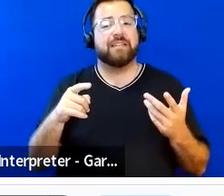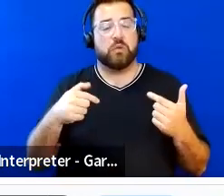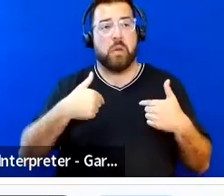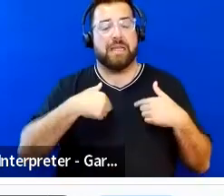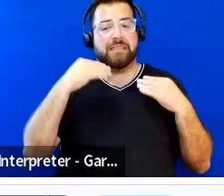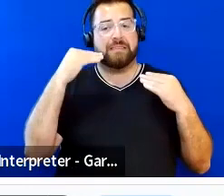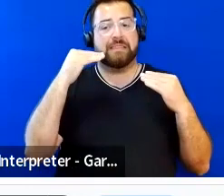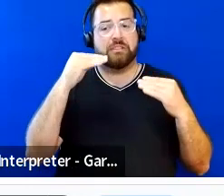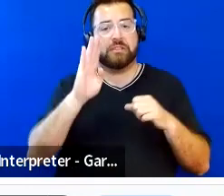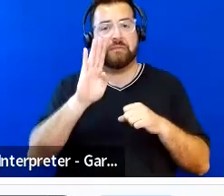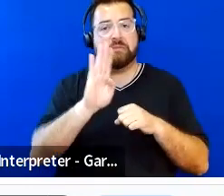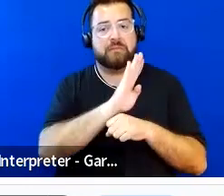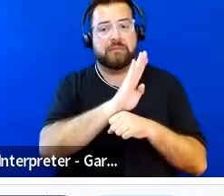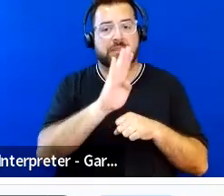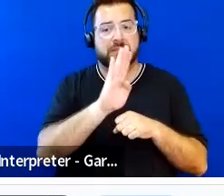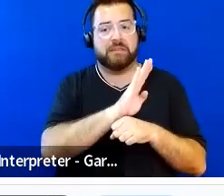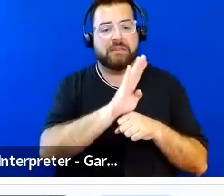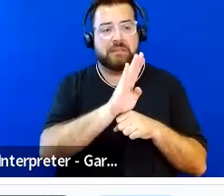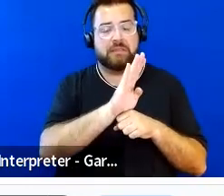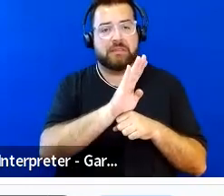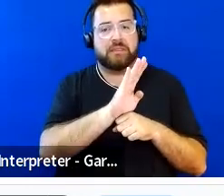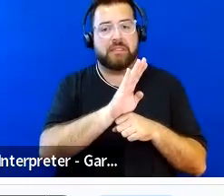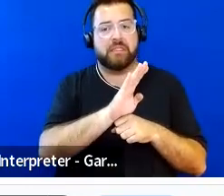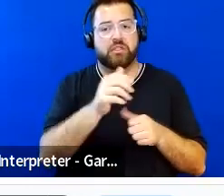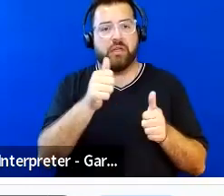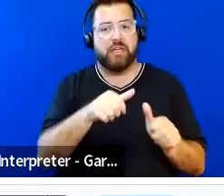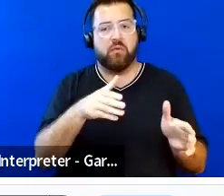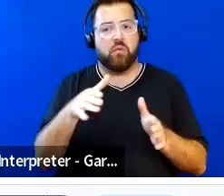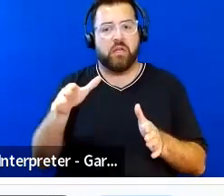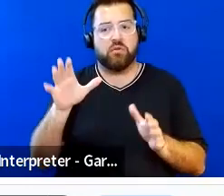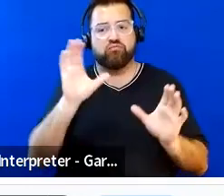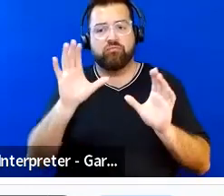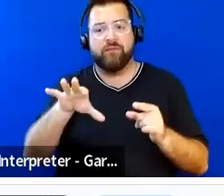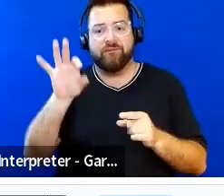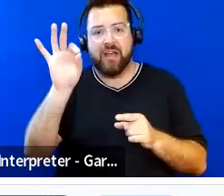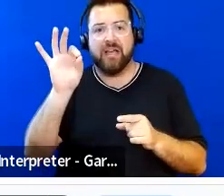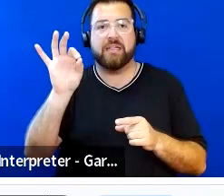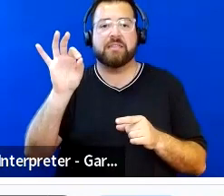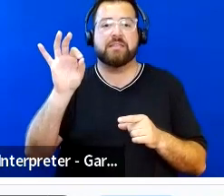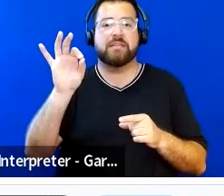business, that are using OER context already?